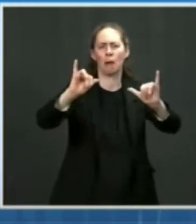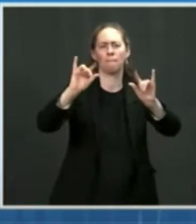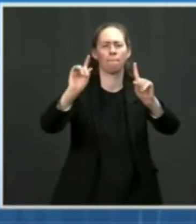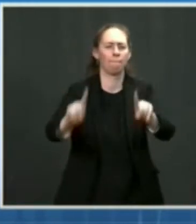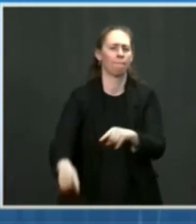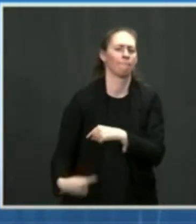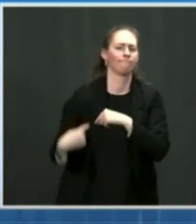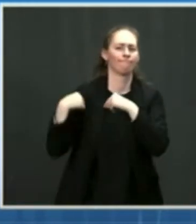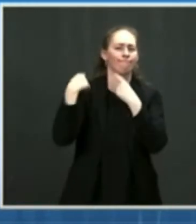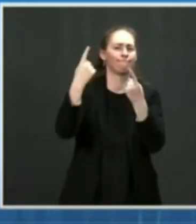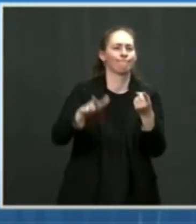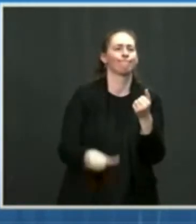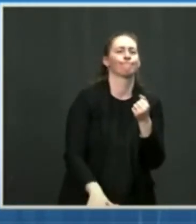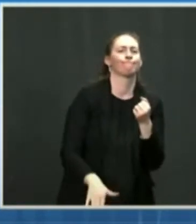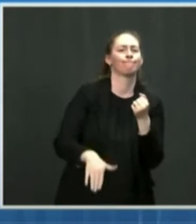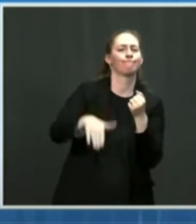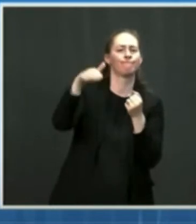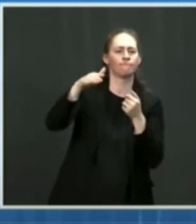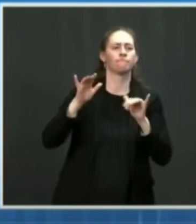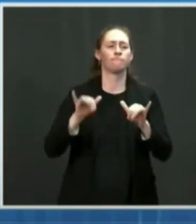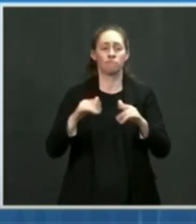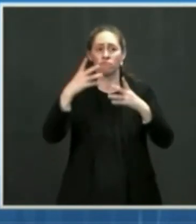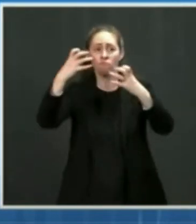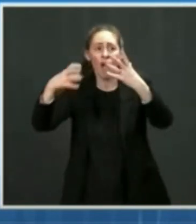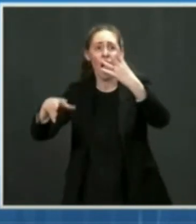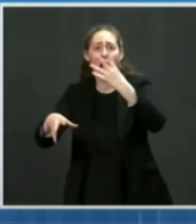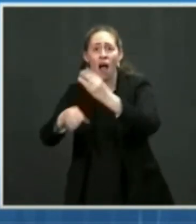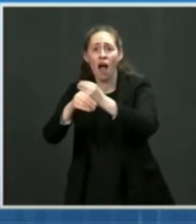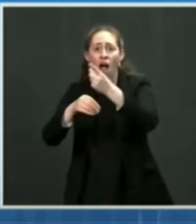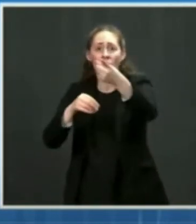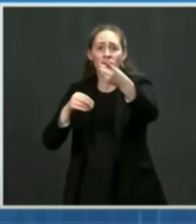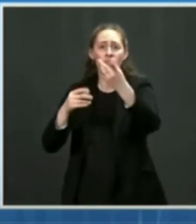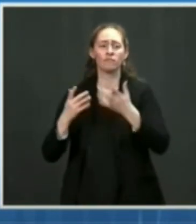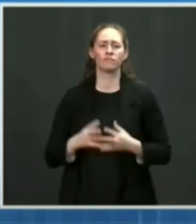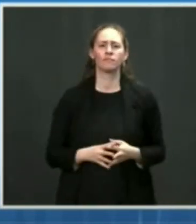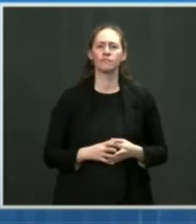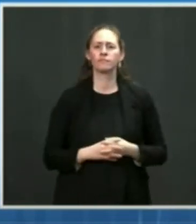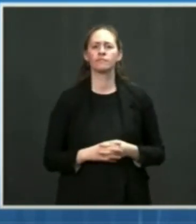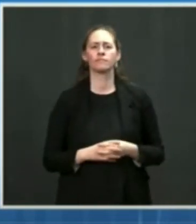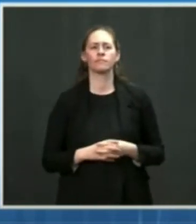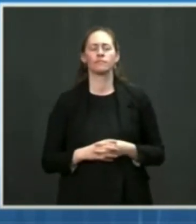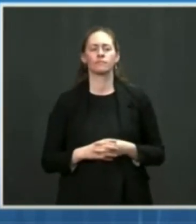you'd care to add, Dr. Walenksy? No, I will just say that,